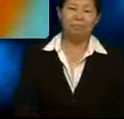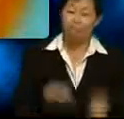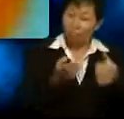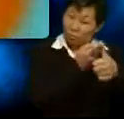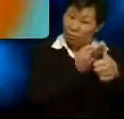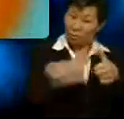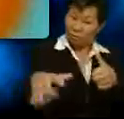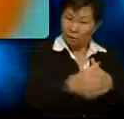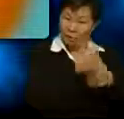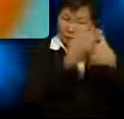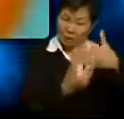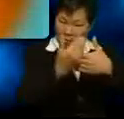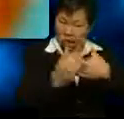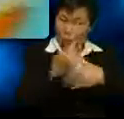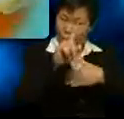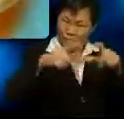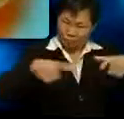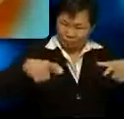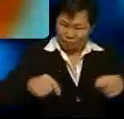First, take a slice of bread.